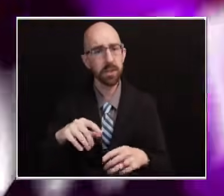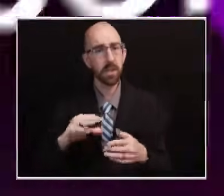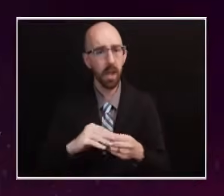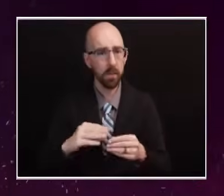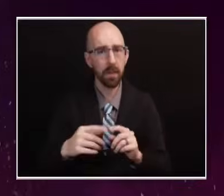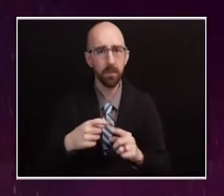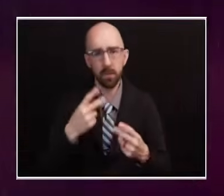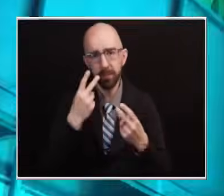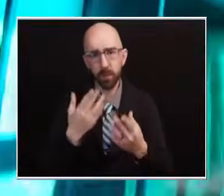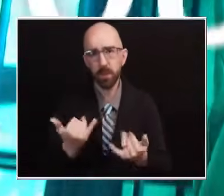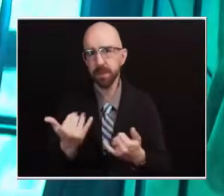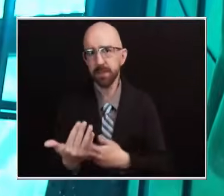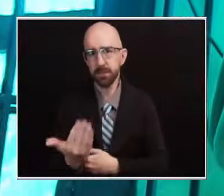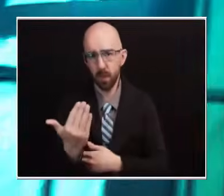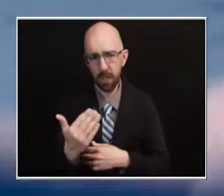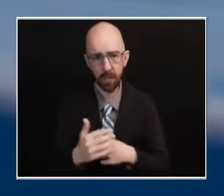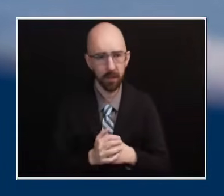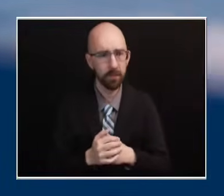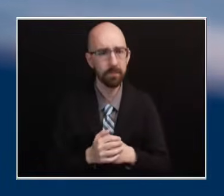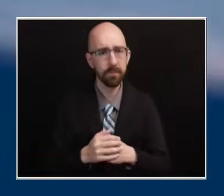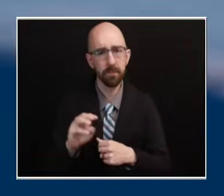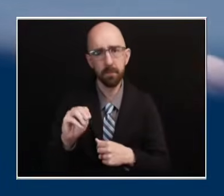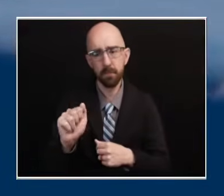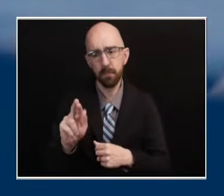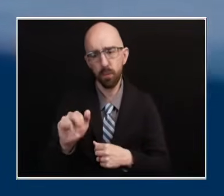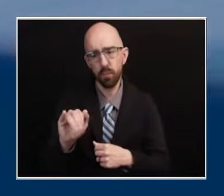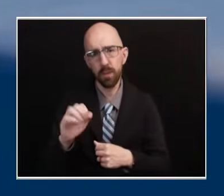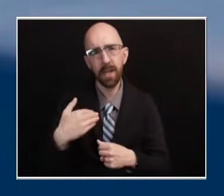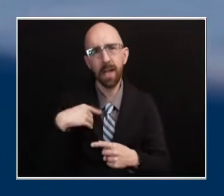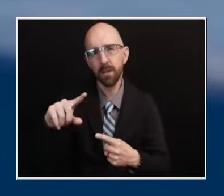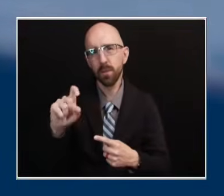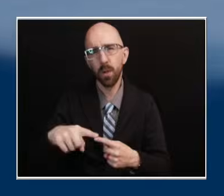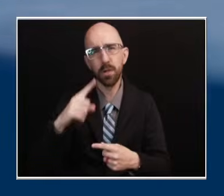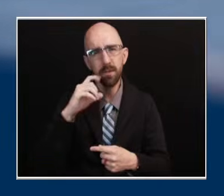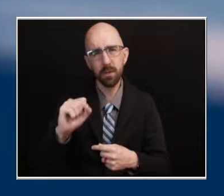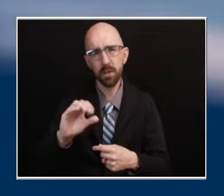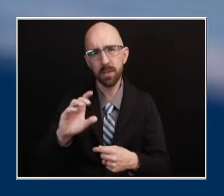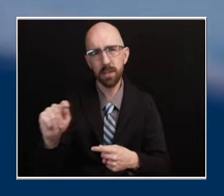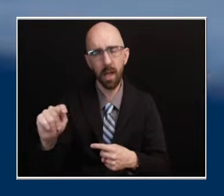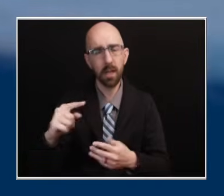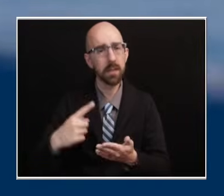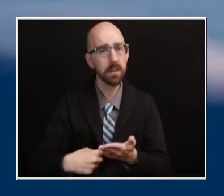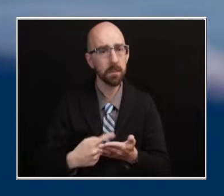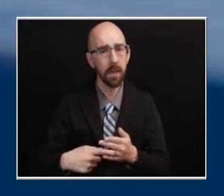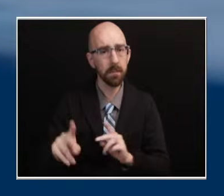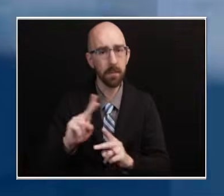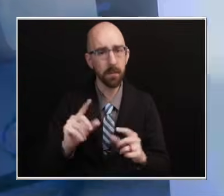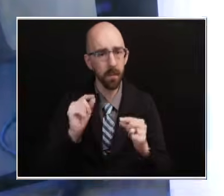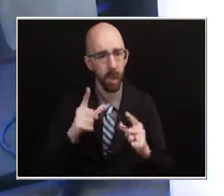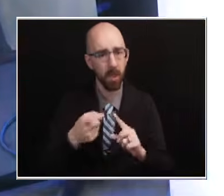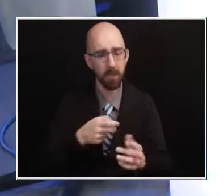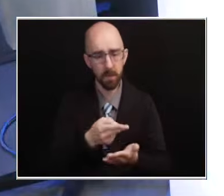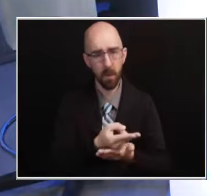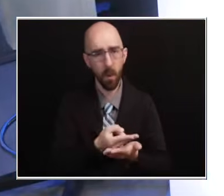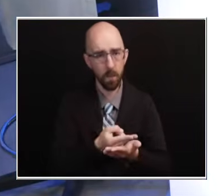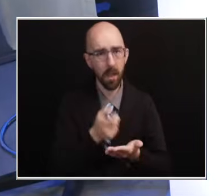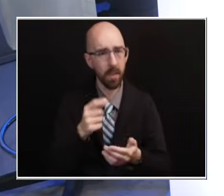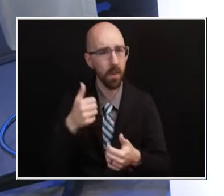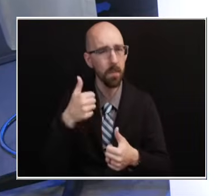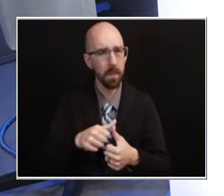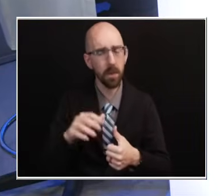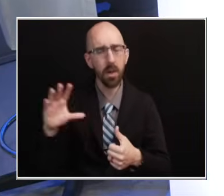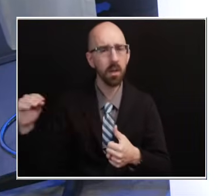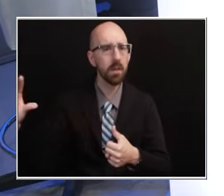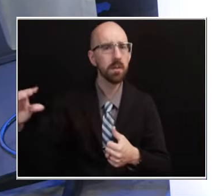morning. Marie has a question for Scott. Sometimes when people wake up from comas, they remember what people were saying around them when they